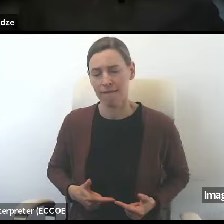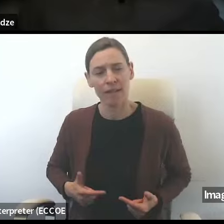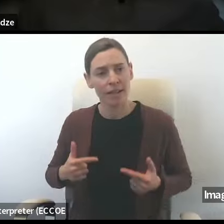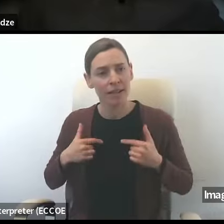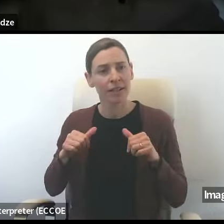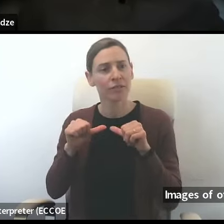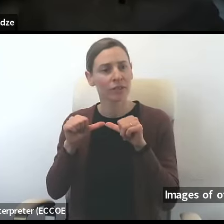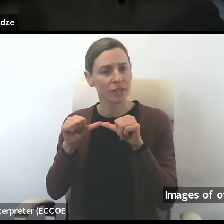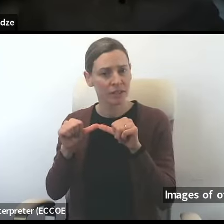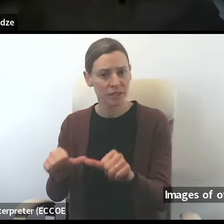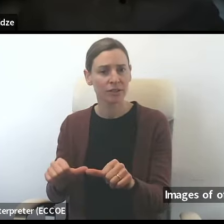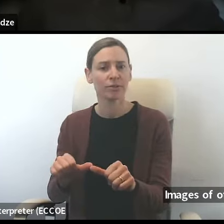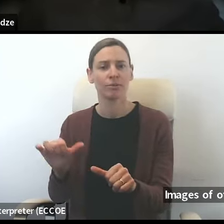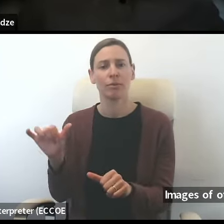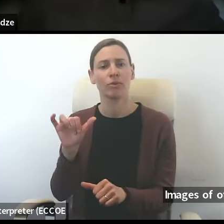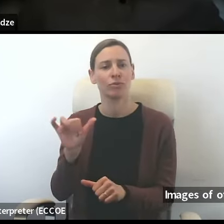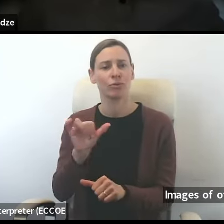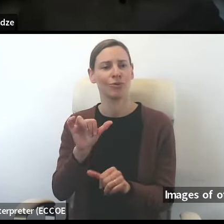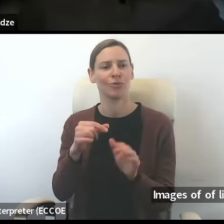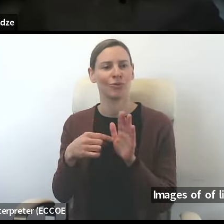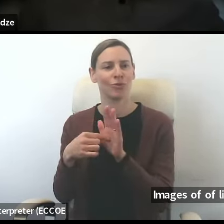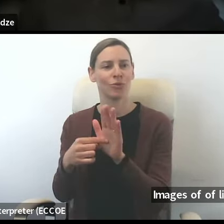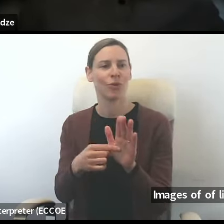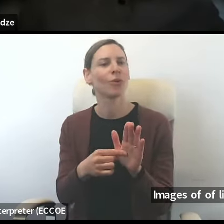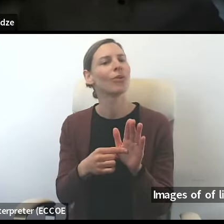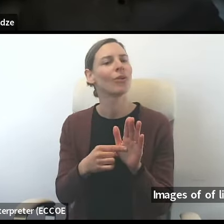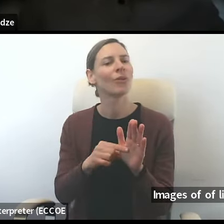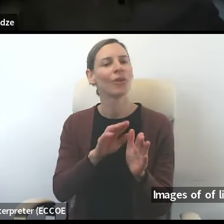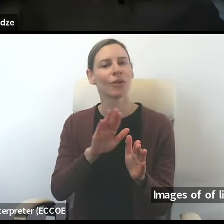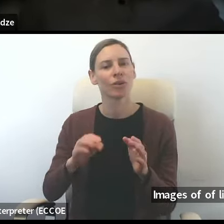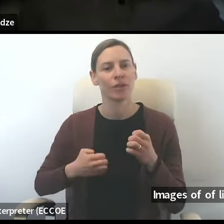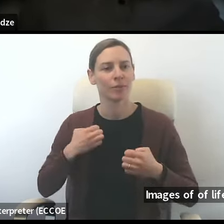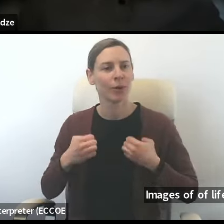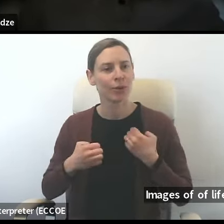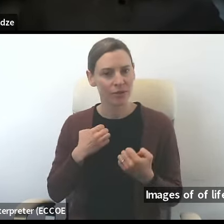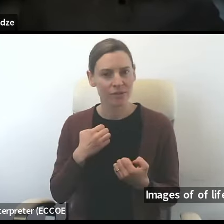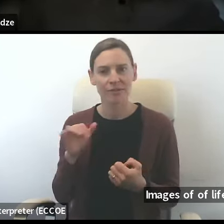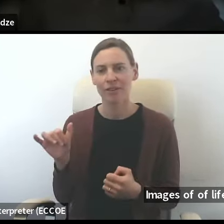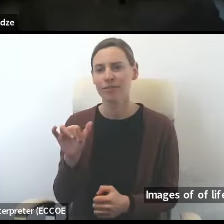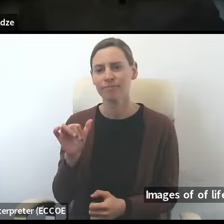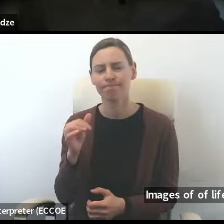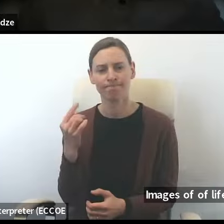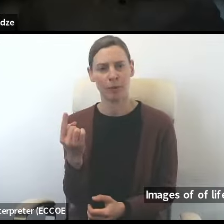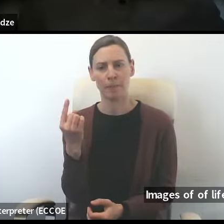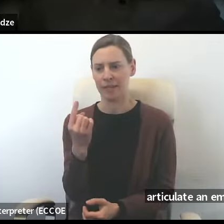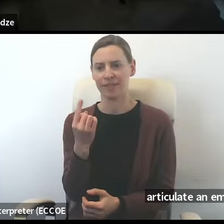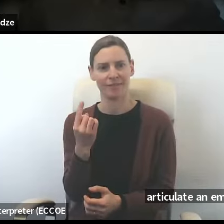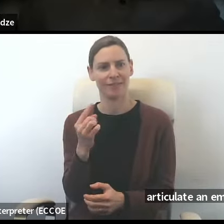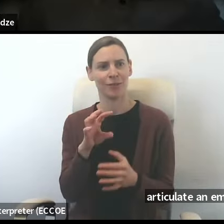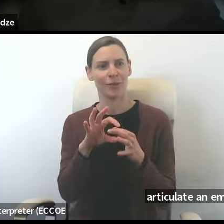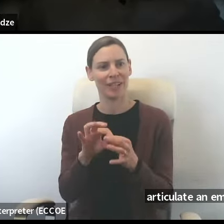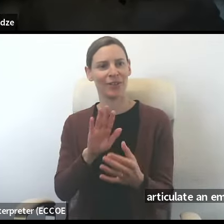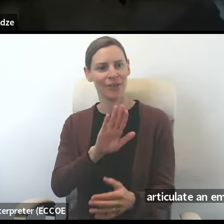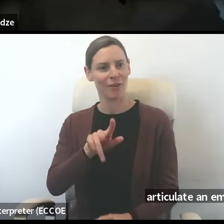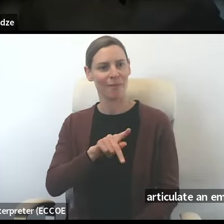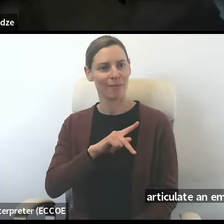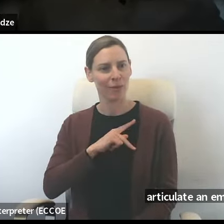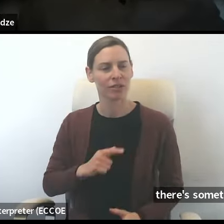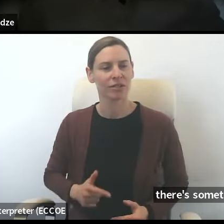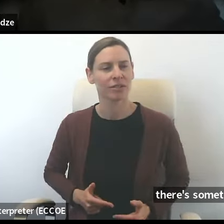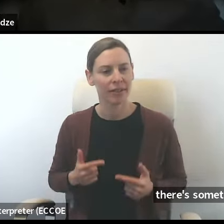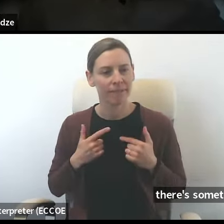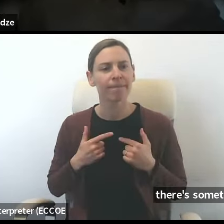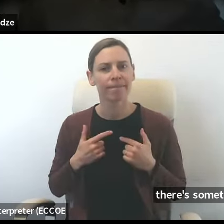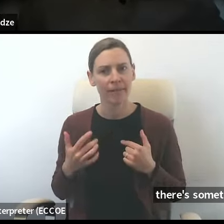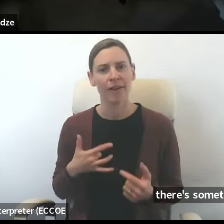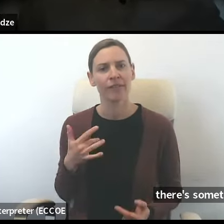emotional state, and like kind of that there's something personal and like from the hand. So I think it's really valuable,